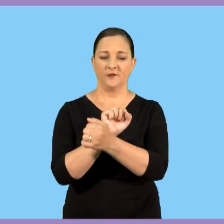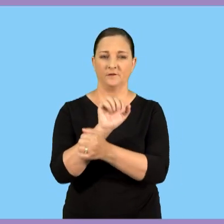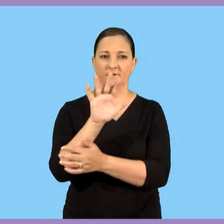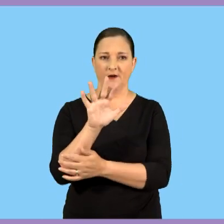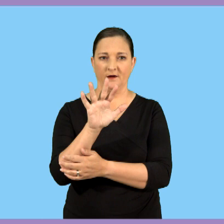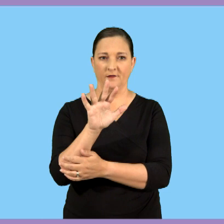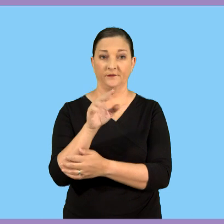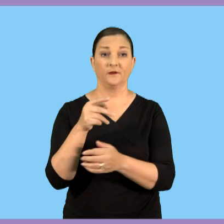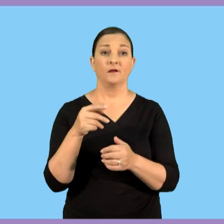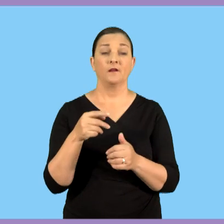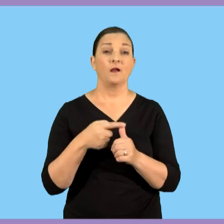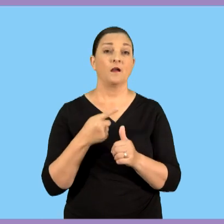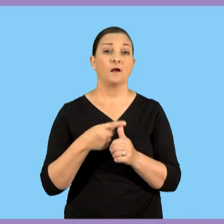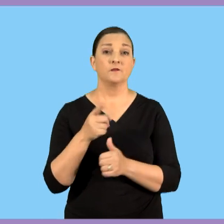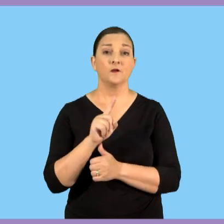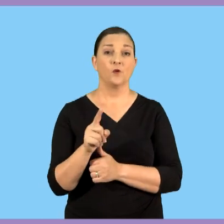is